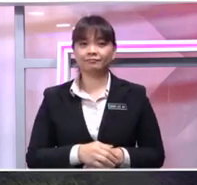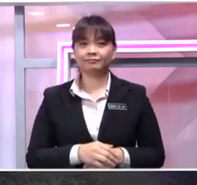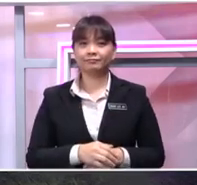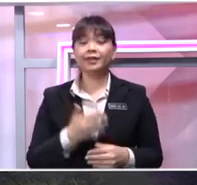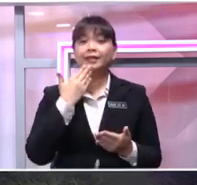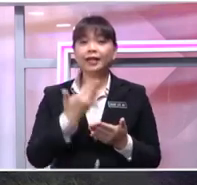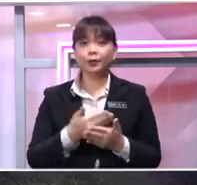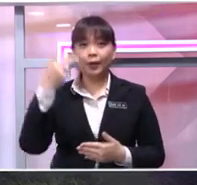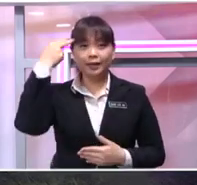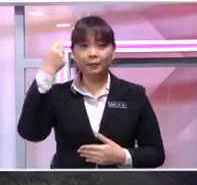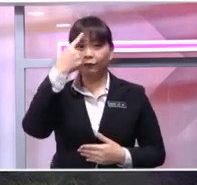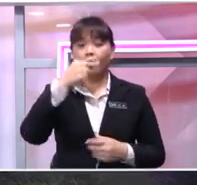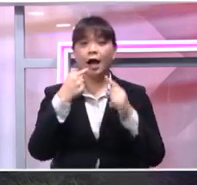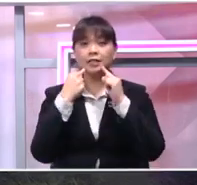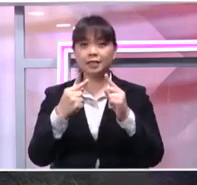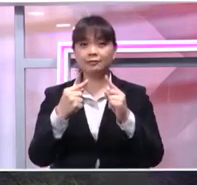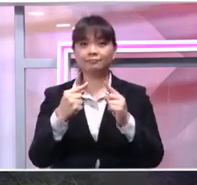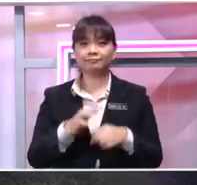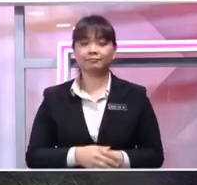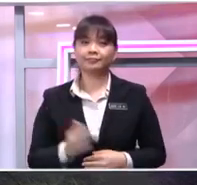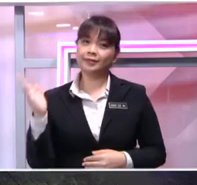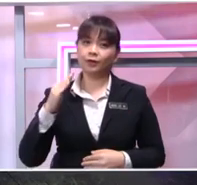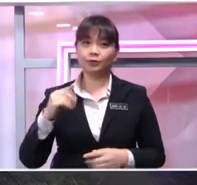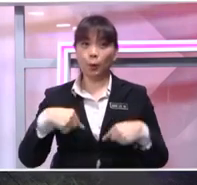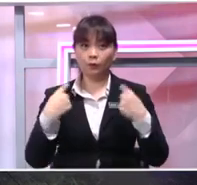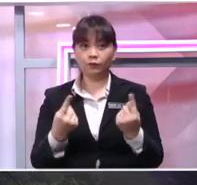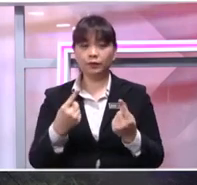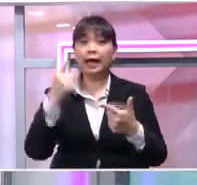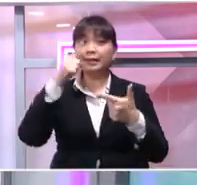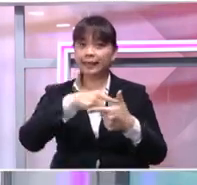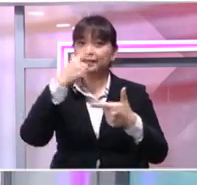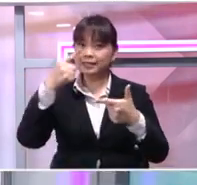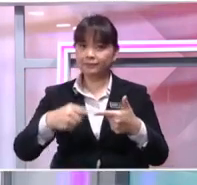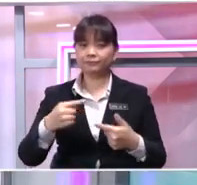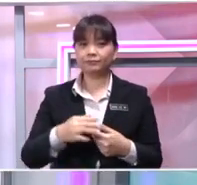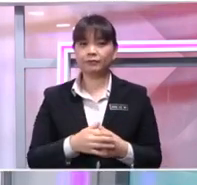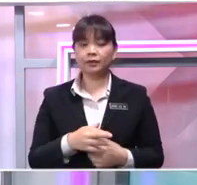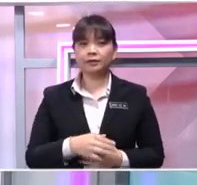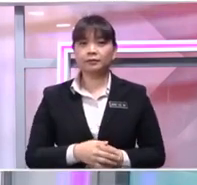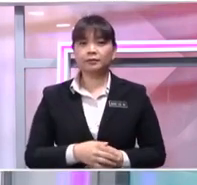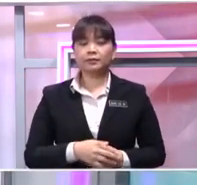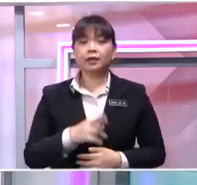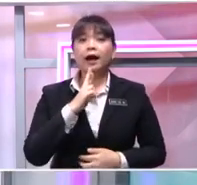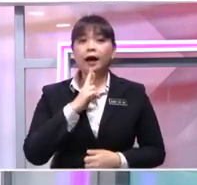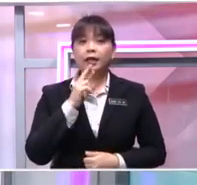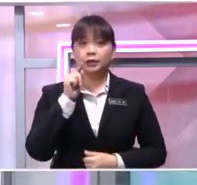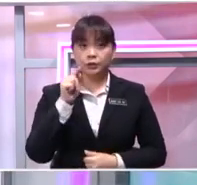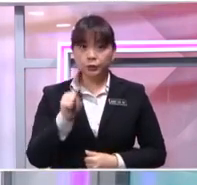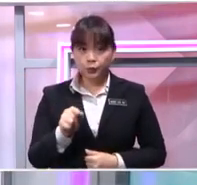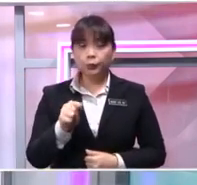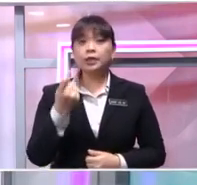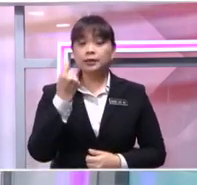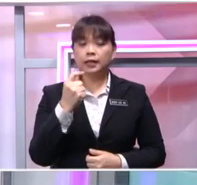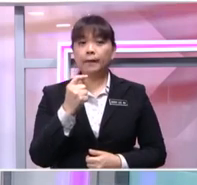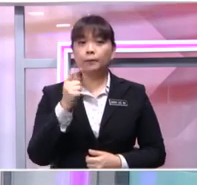the first question. So, the next one, let's go. Okay. Are you familiar? Are you a member of social